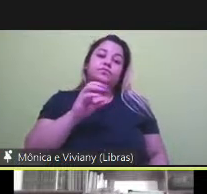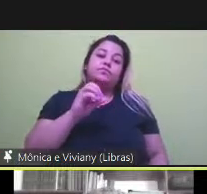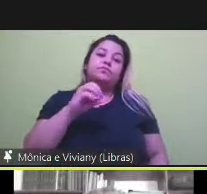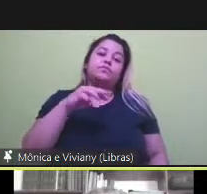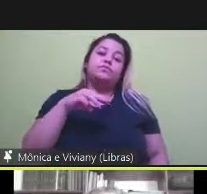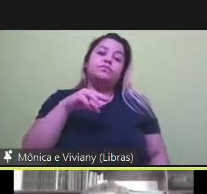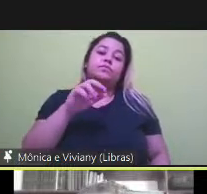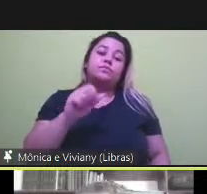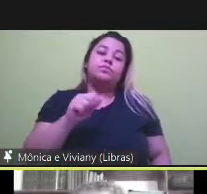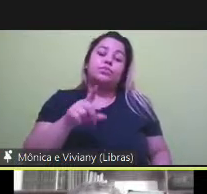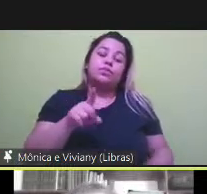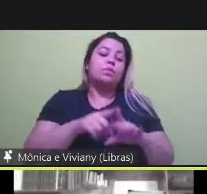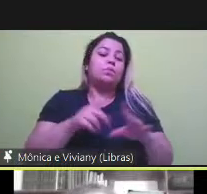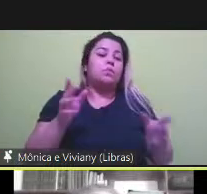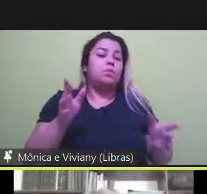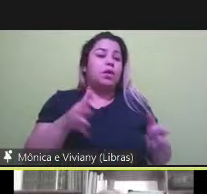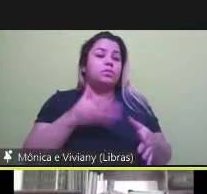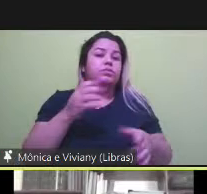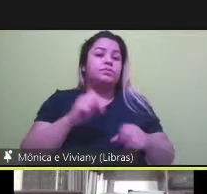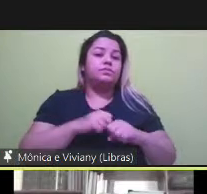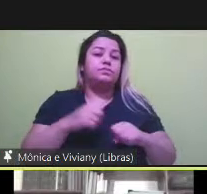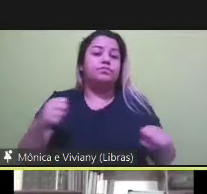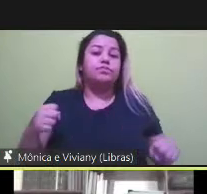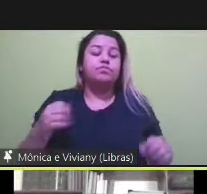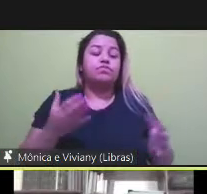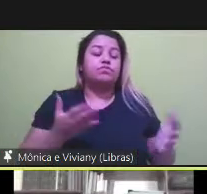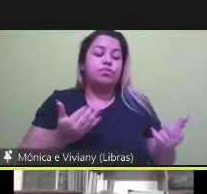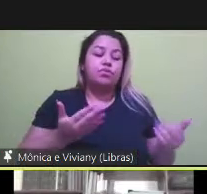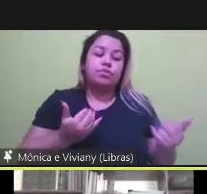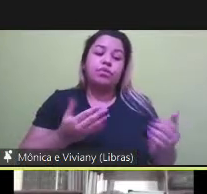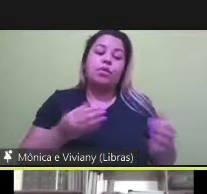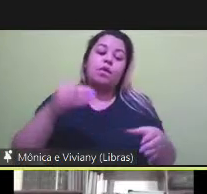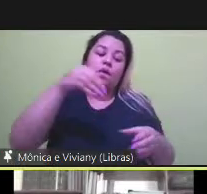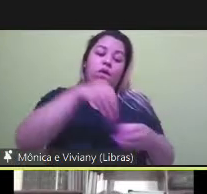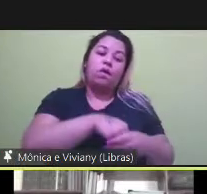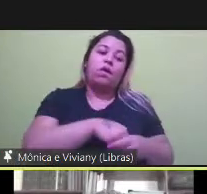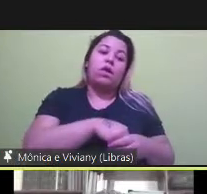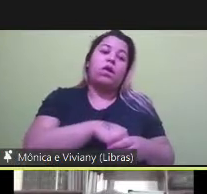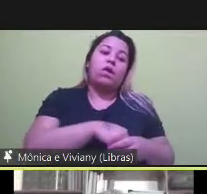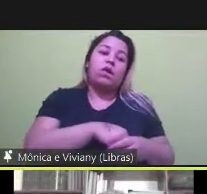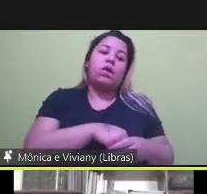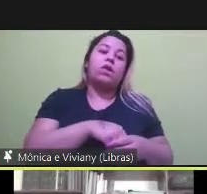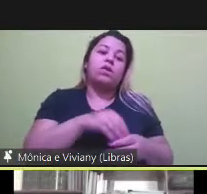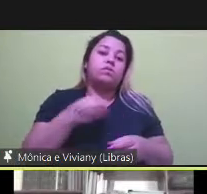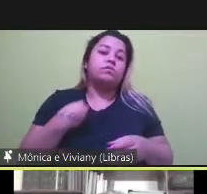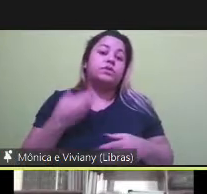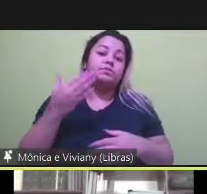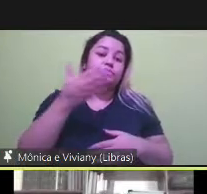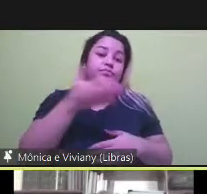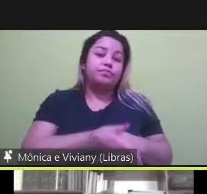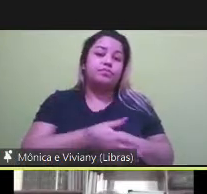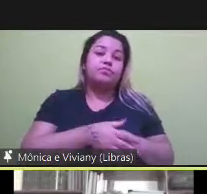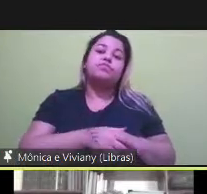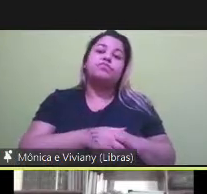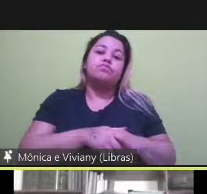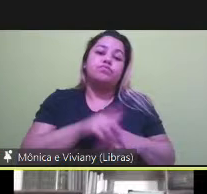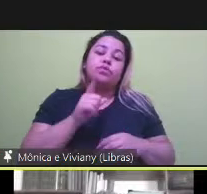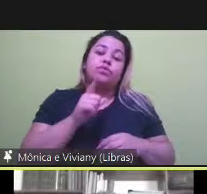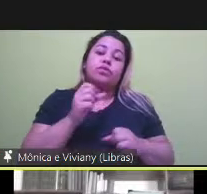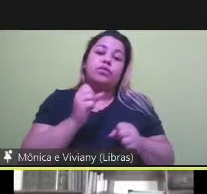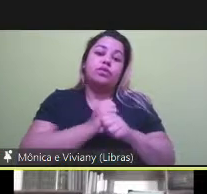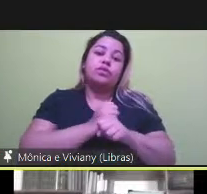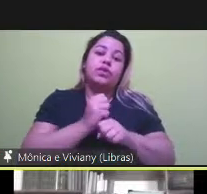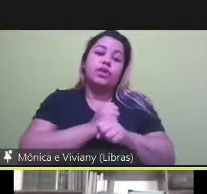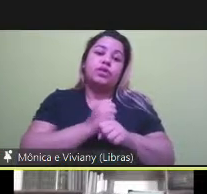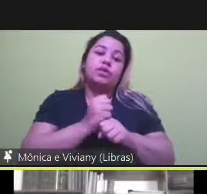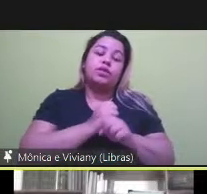amazing impact, but we got to most teenagers that are present in schools. In this year, we started 2 different pilot projects.